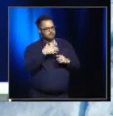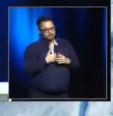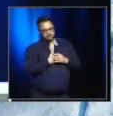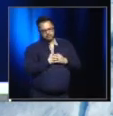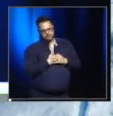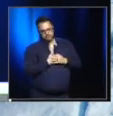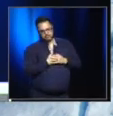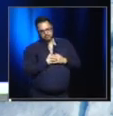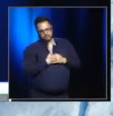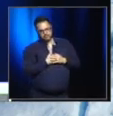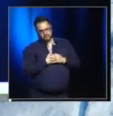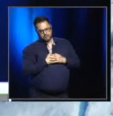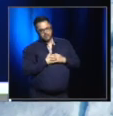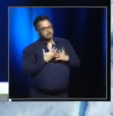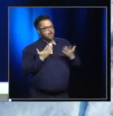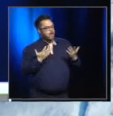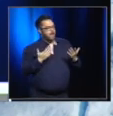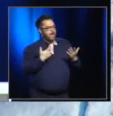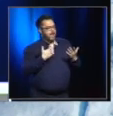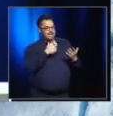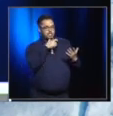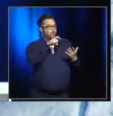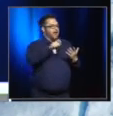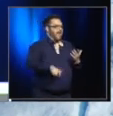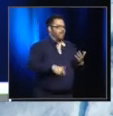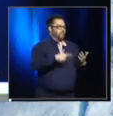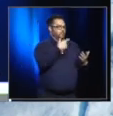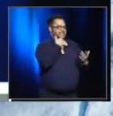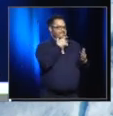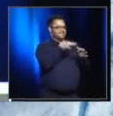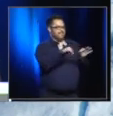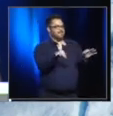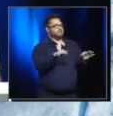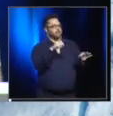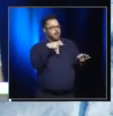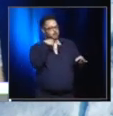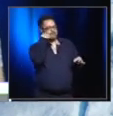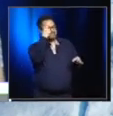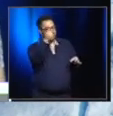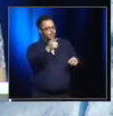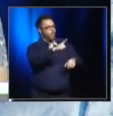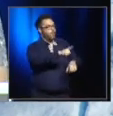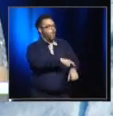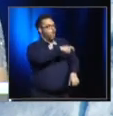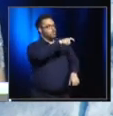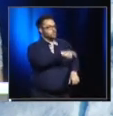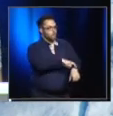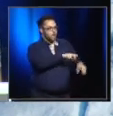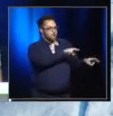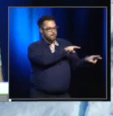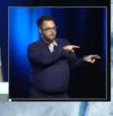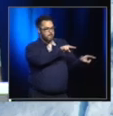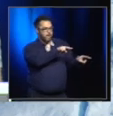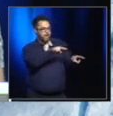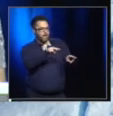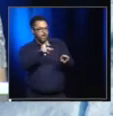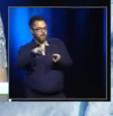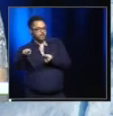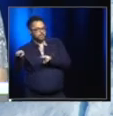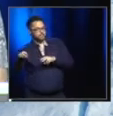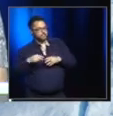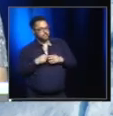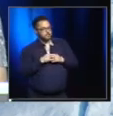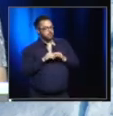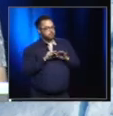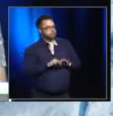Now, I know I don't need to say this to anybody in the room, but I'm going to say it. This long-term monitoring it's the keystone, it's the bedrock